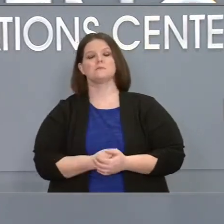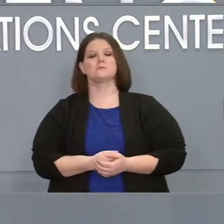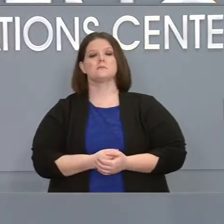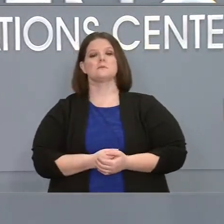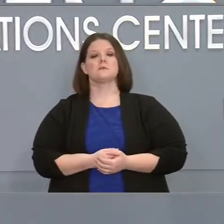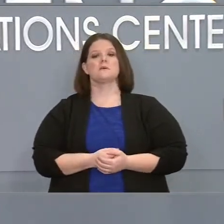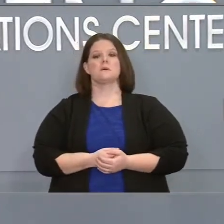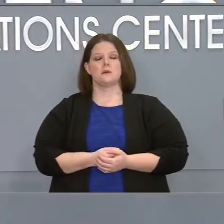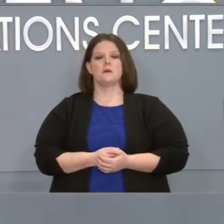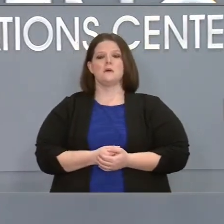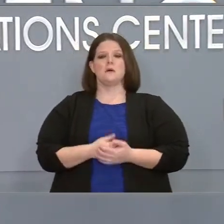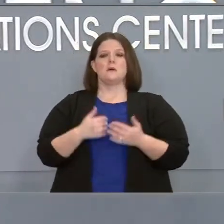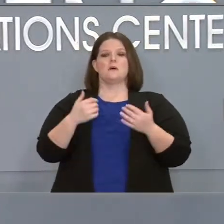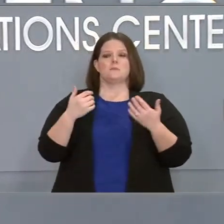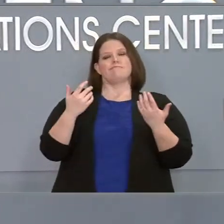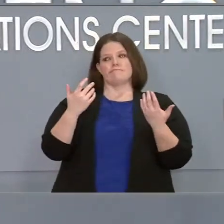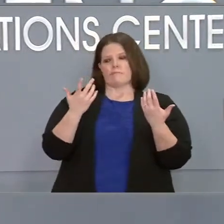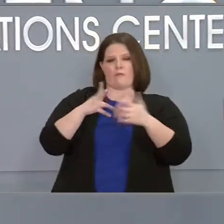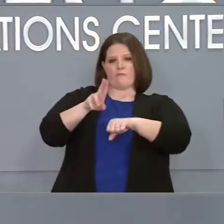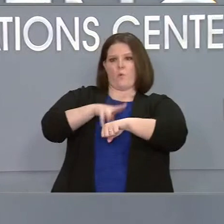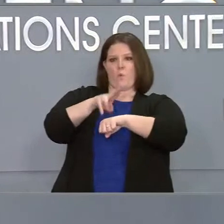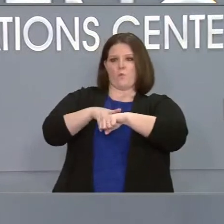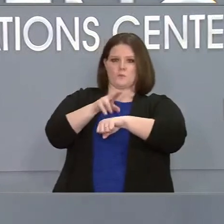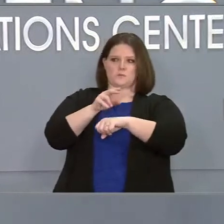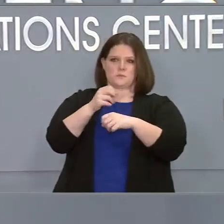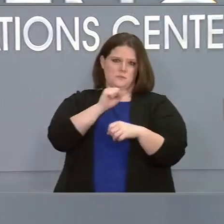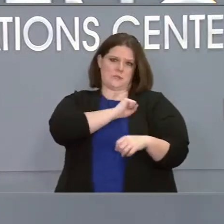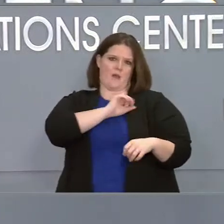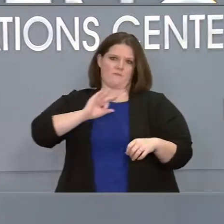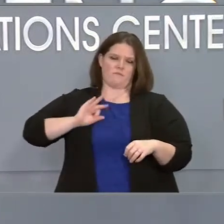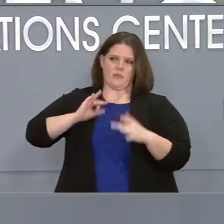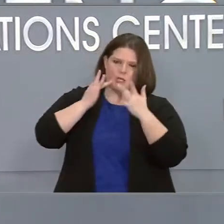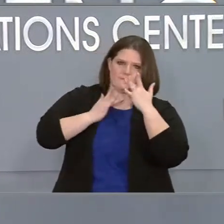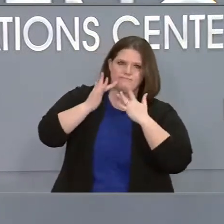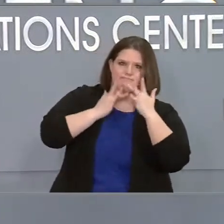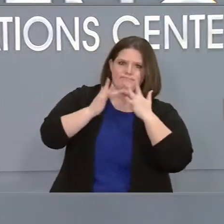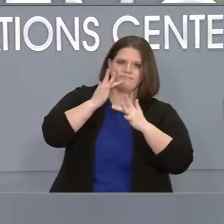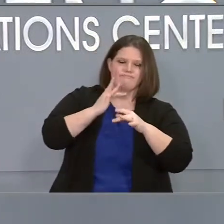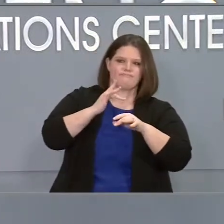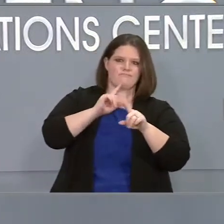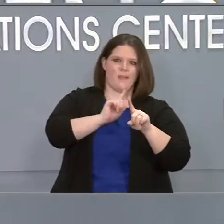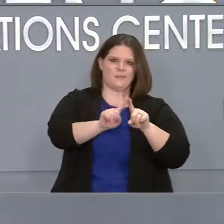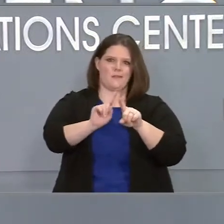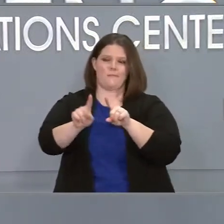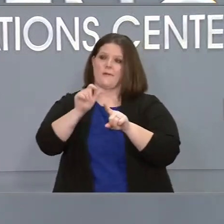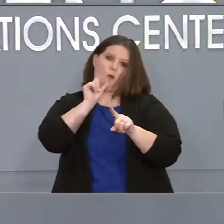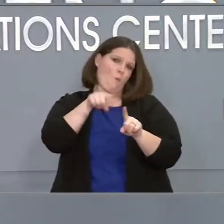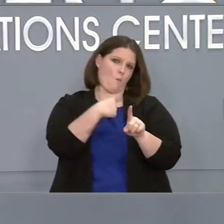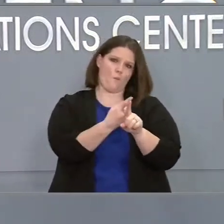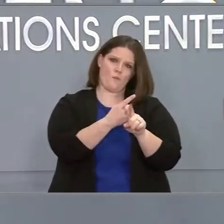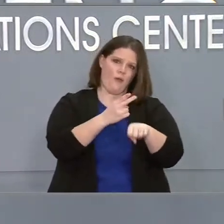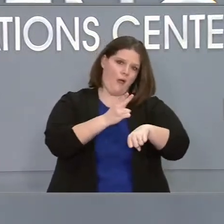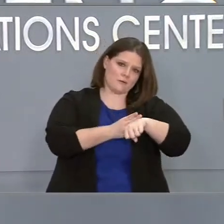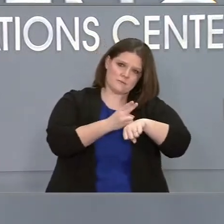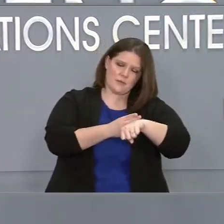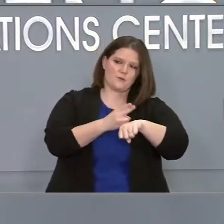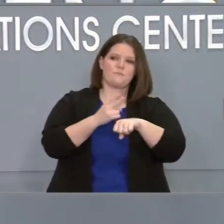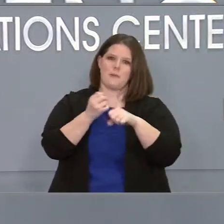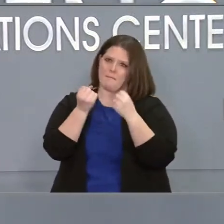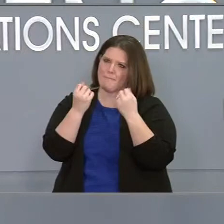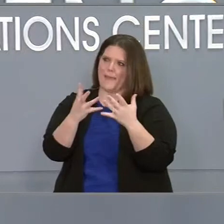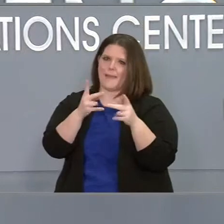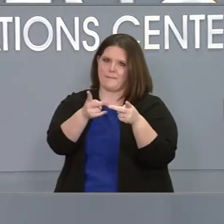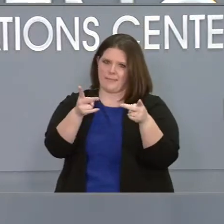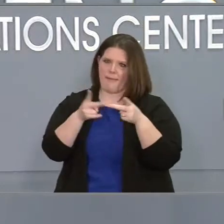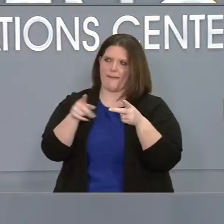are healthcare workforce challenges across the board, as there are workforce challenges in many sectors at this point, but certainly healthcare